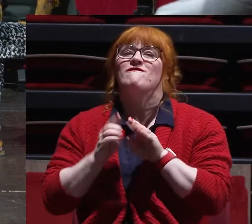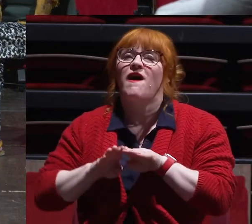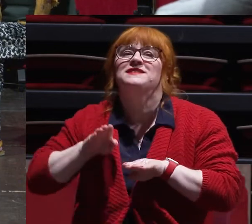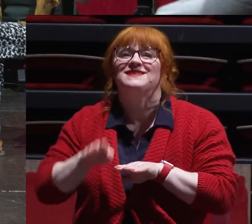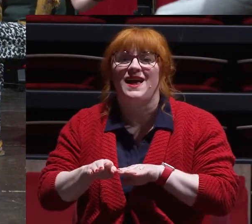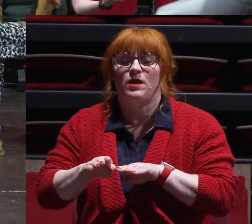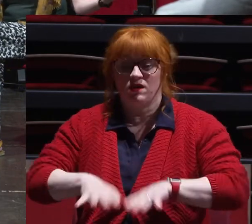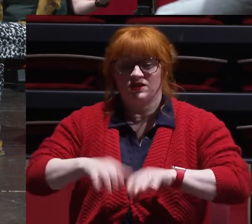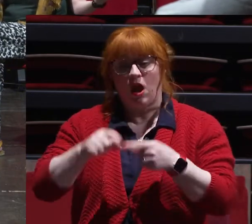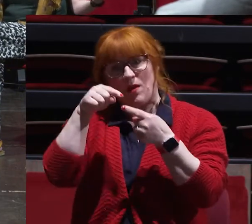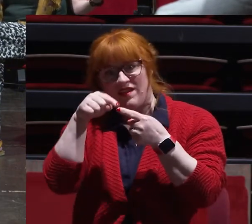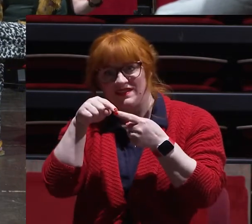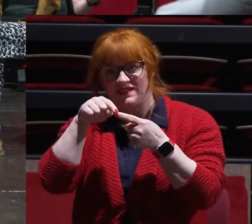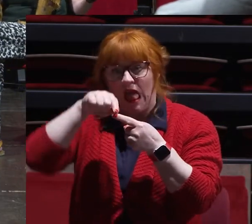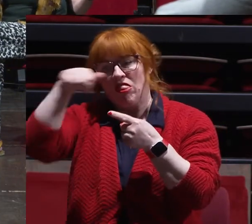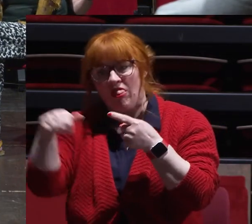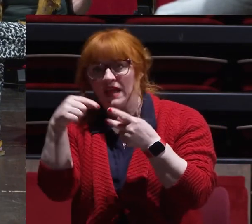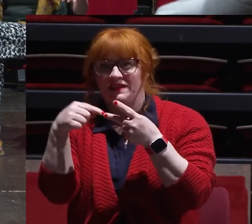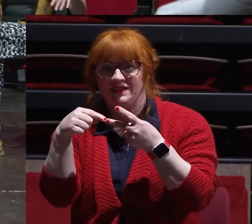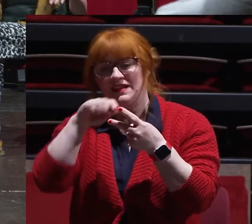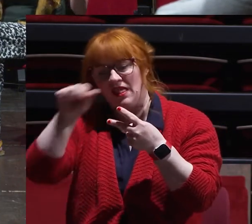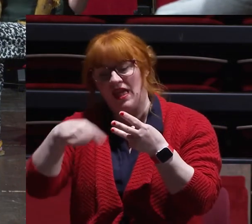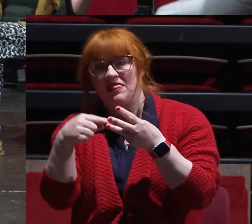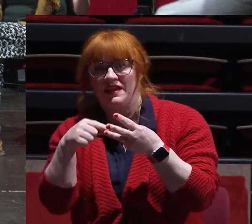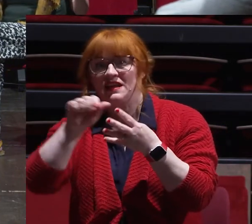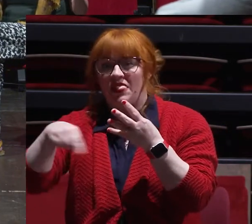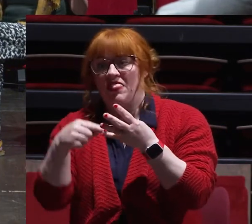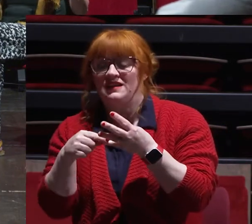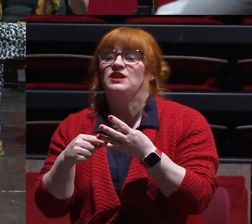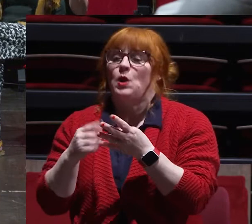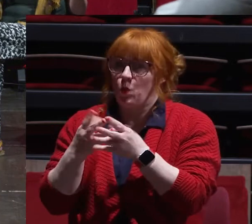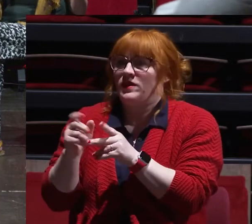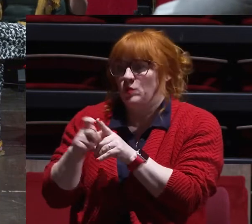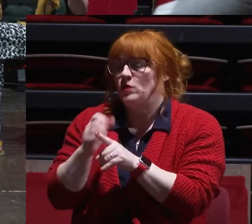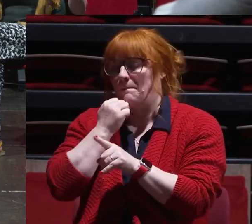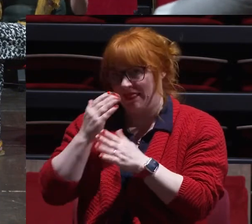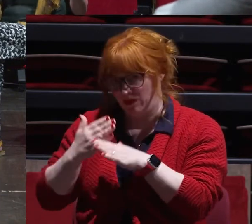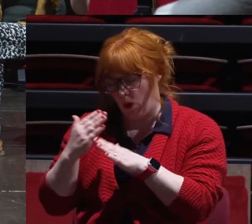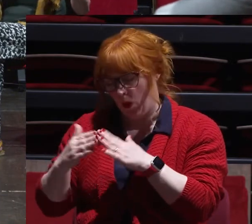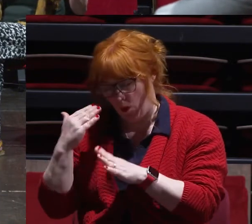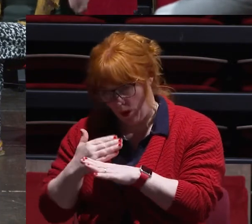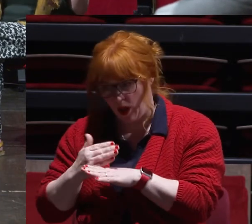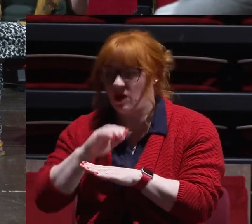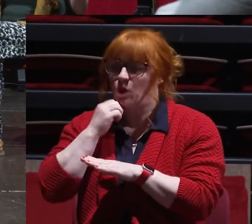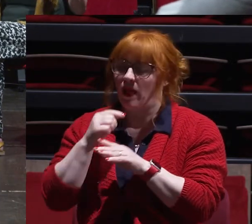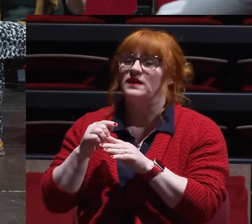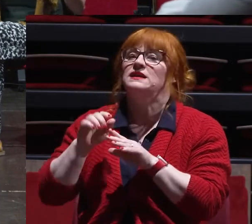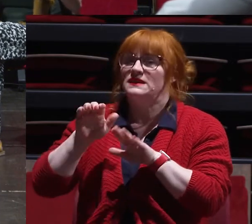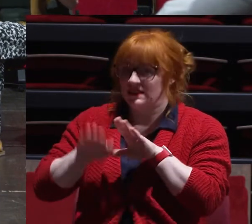And then the first step will lead to the second step, to the third, to the fourth. And then we'll get the answer eventually. There will be some bickering, but